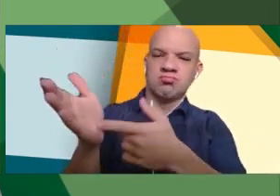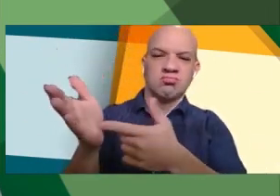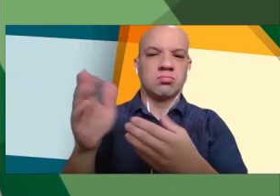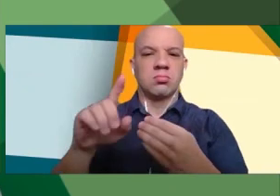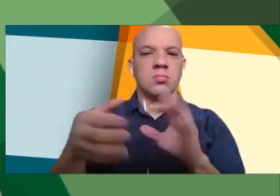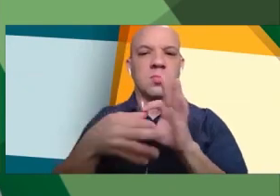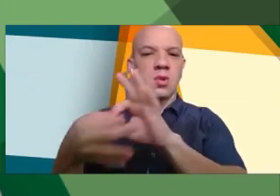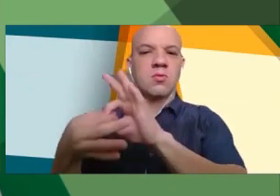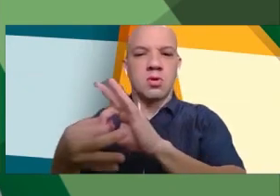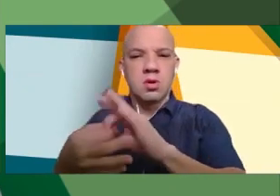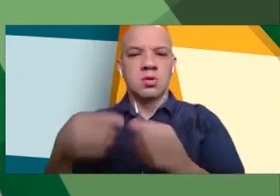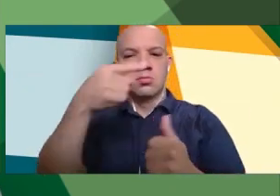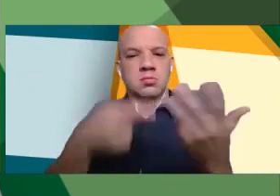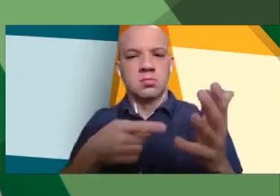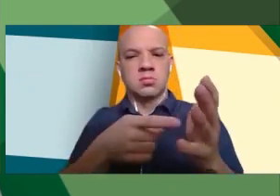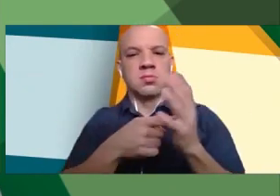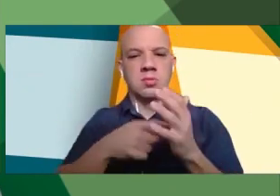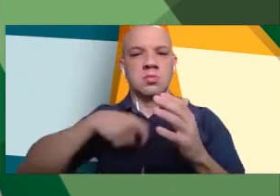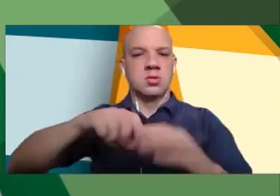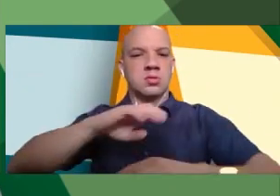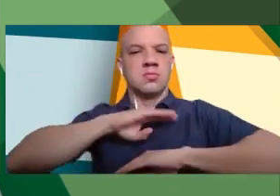the requirements that we must meet